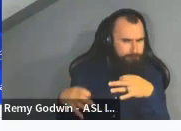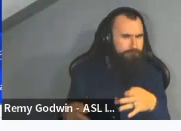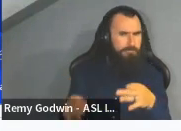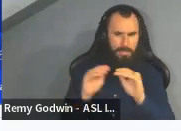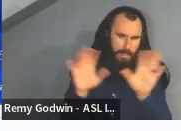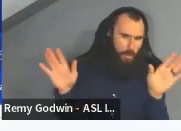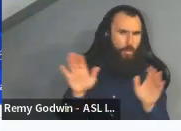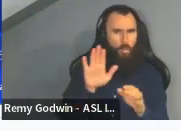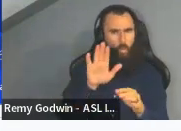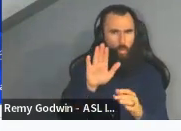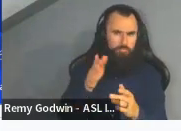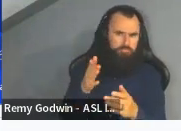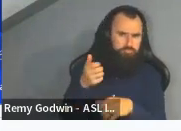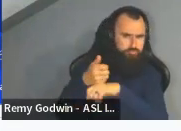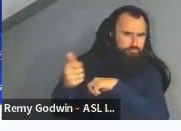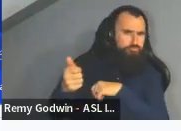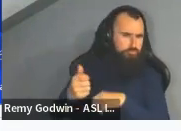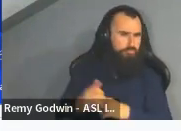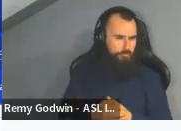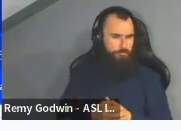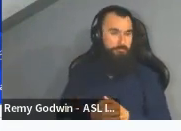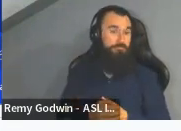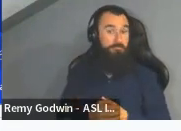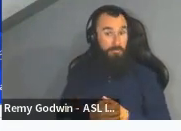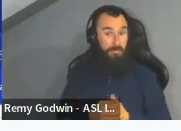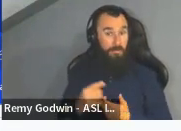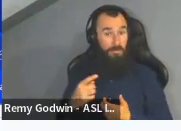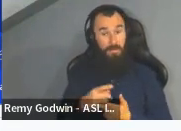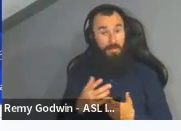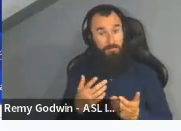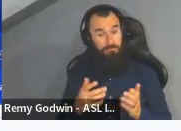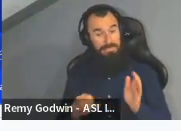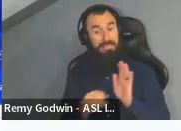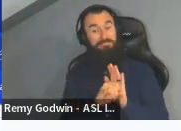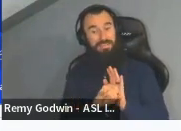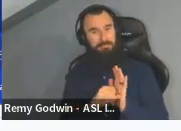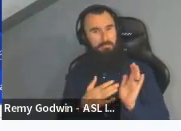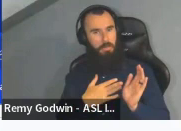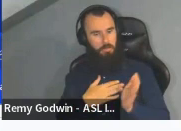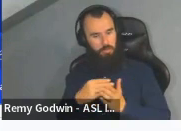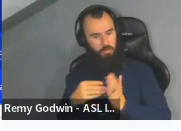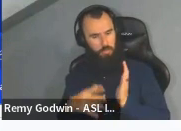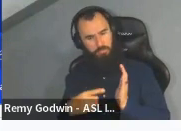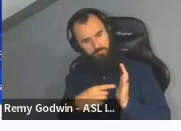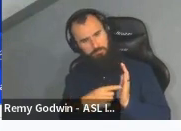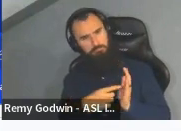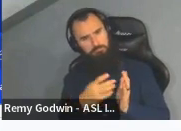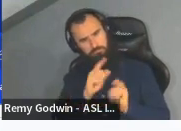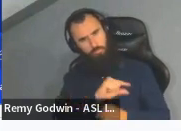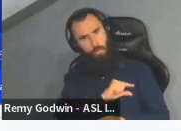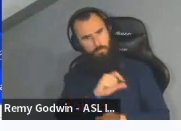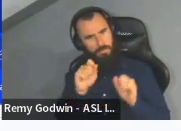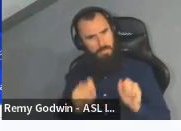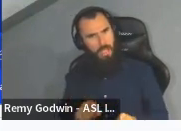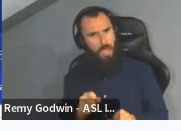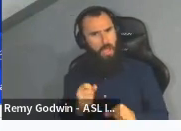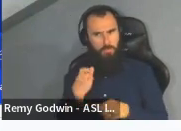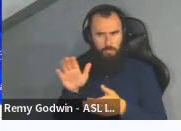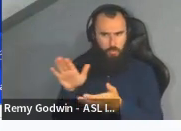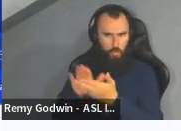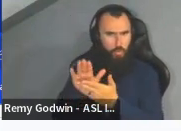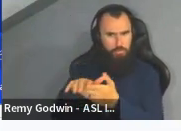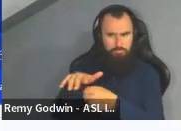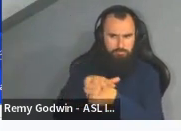allegations. So this one is for identifying my student as eligible to receive a district initiated one-on-one